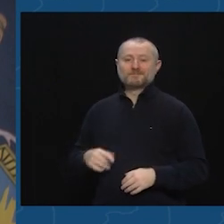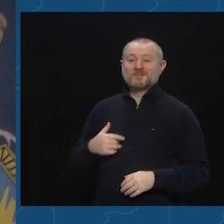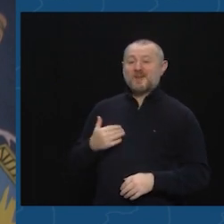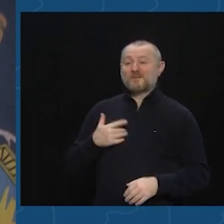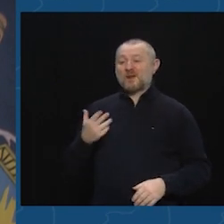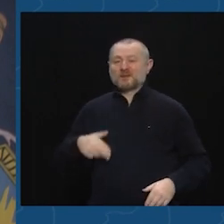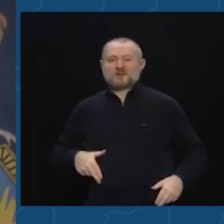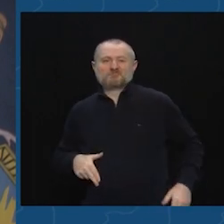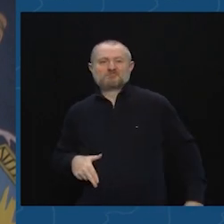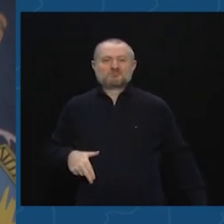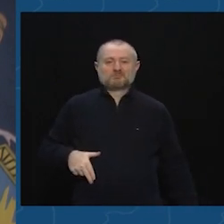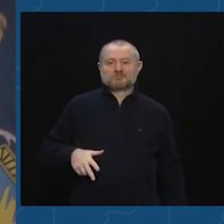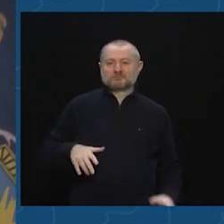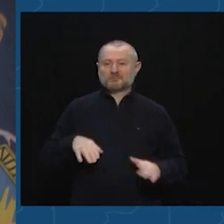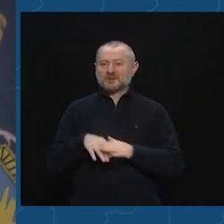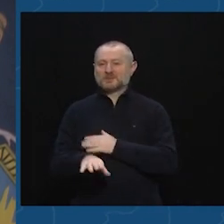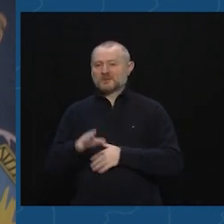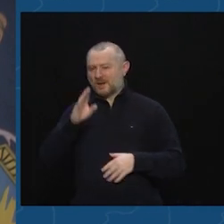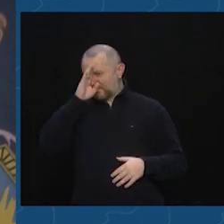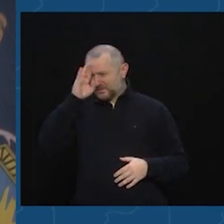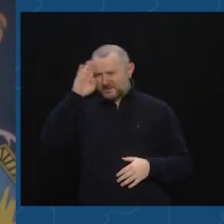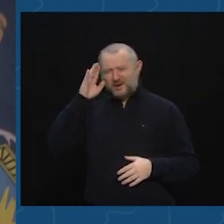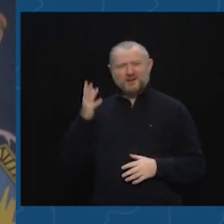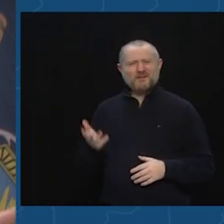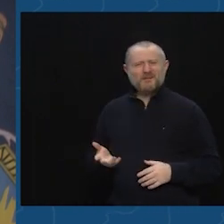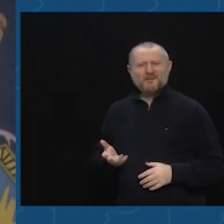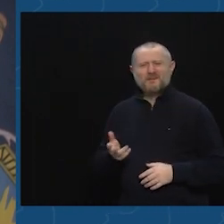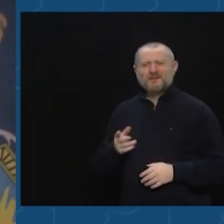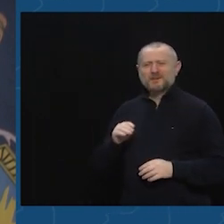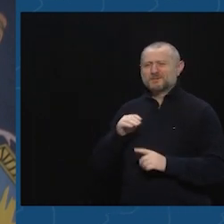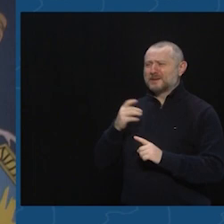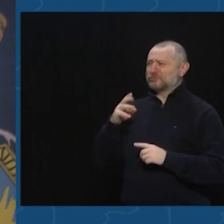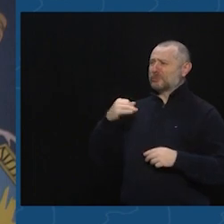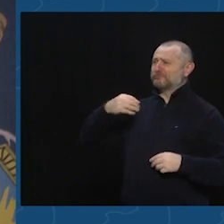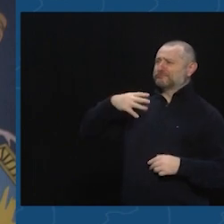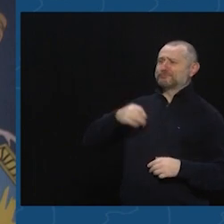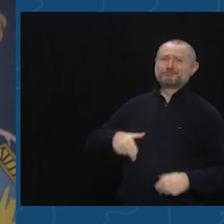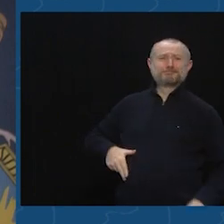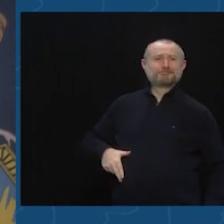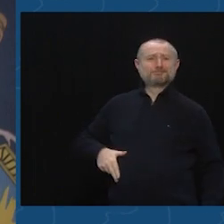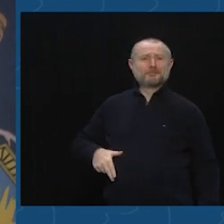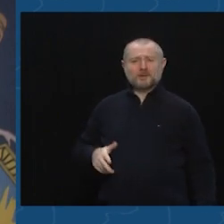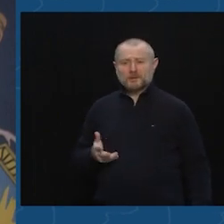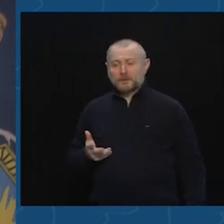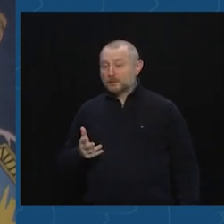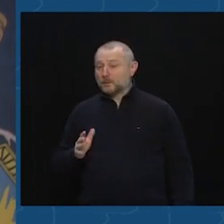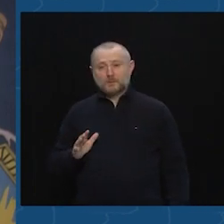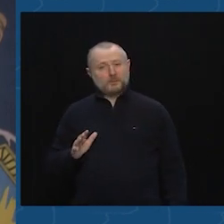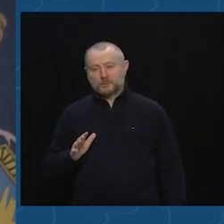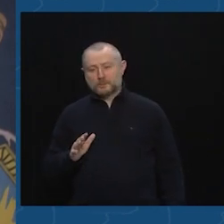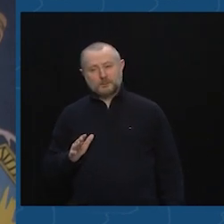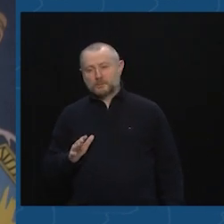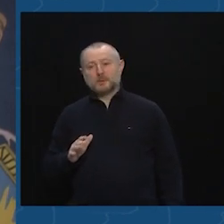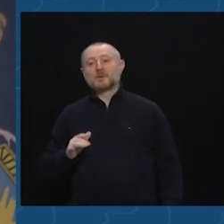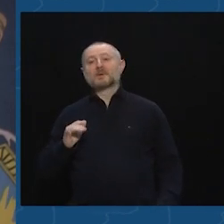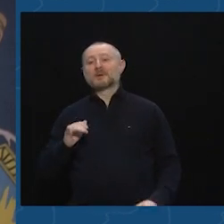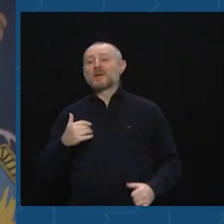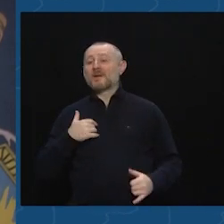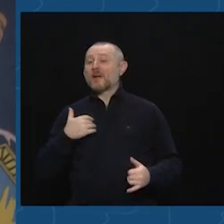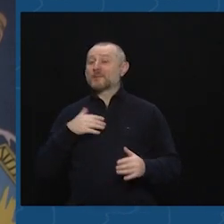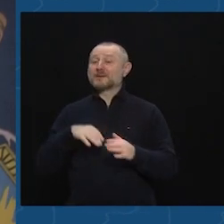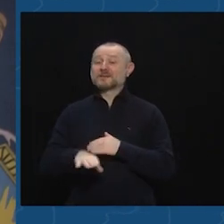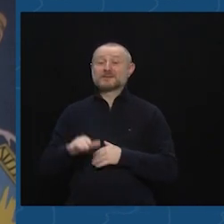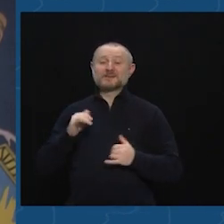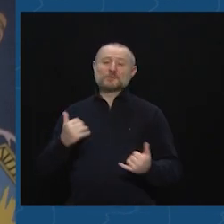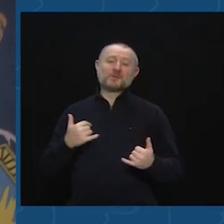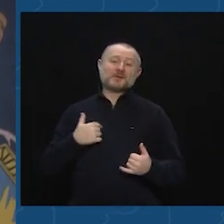So that is what and so I'll be working, I'm going there right now to welcome them and tell them I'm looking forward to their analysis, and I will be